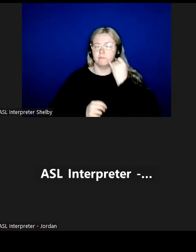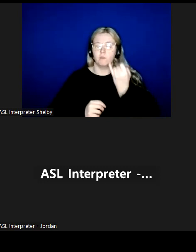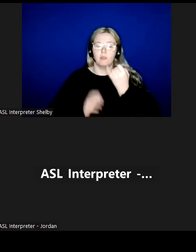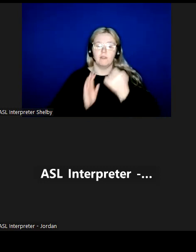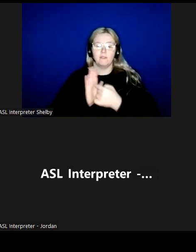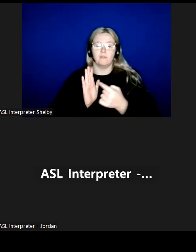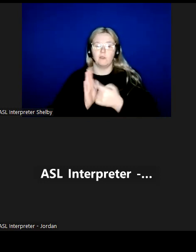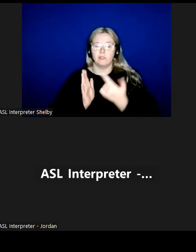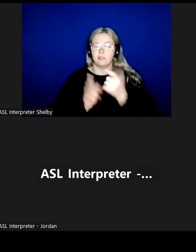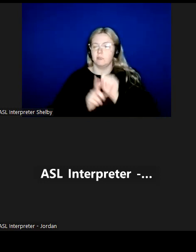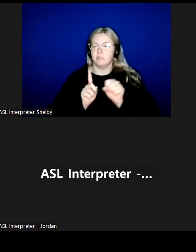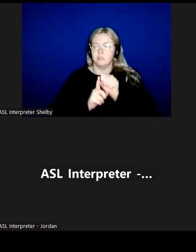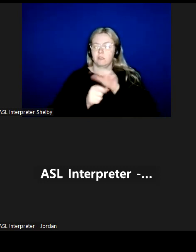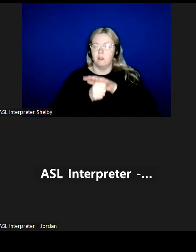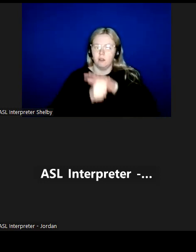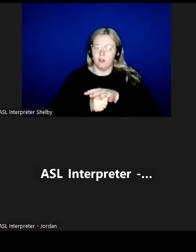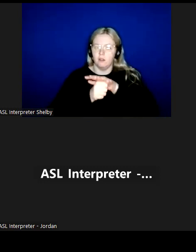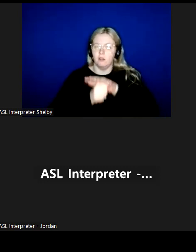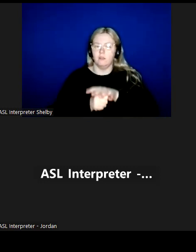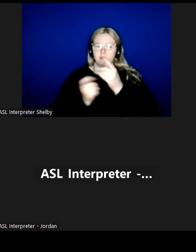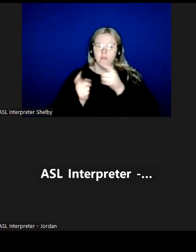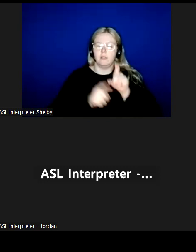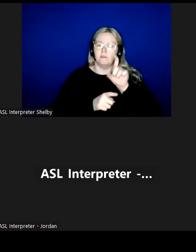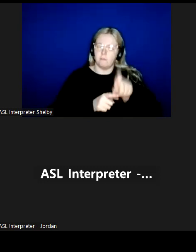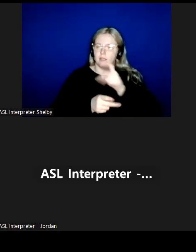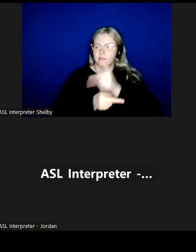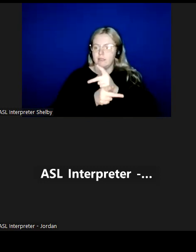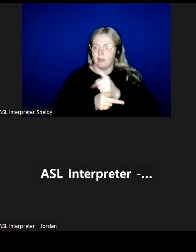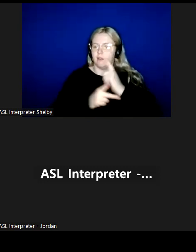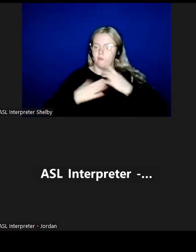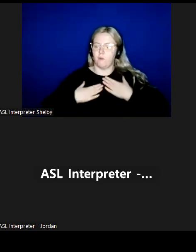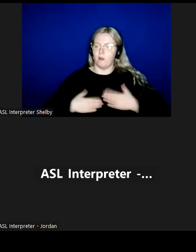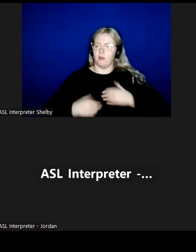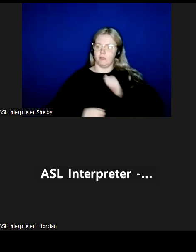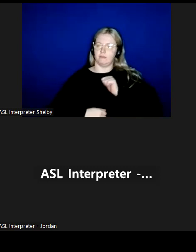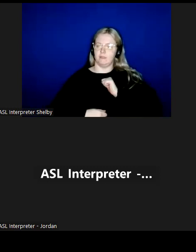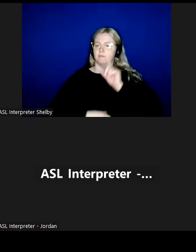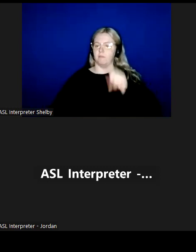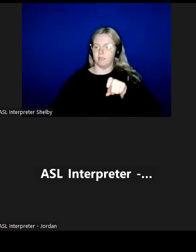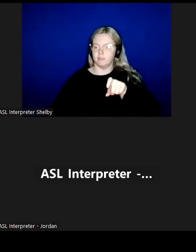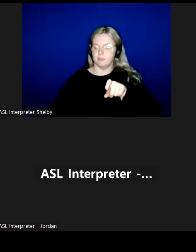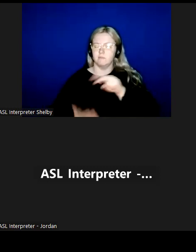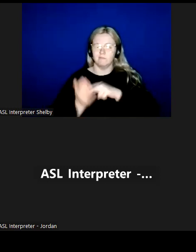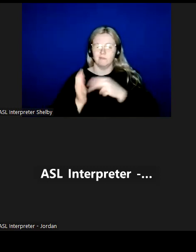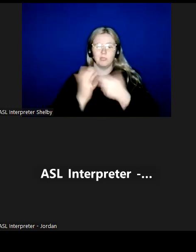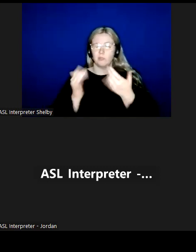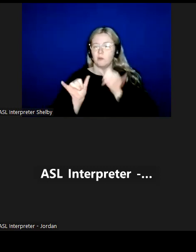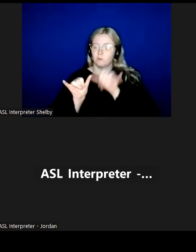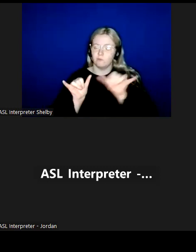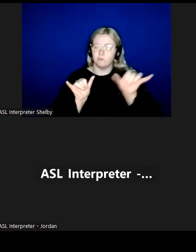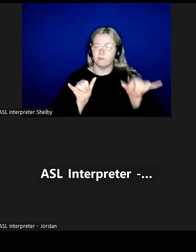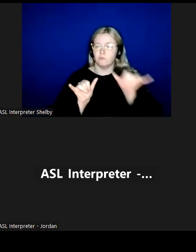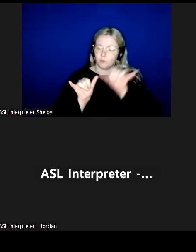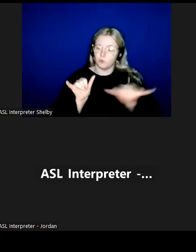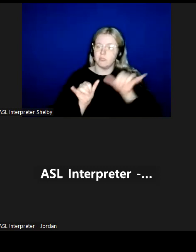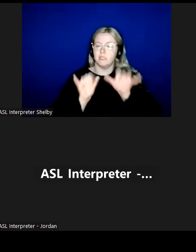stressful circumstance, we have to take care of our physical bodies. So maintaining a routine, trying to